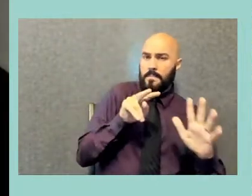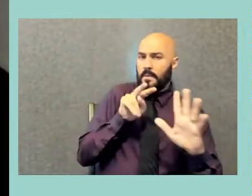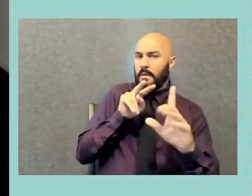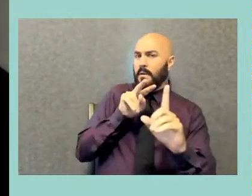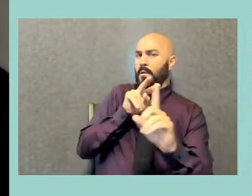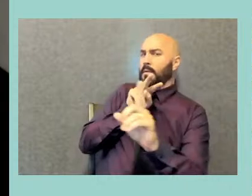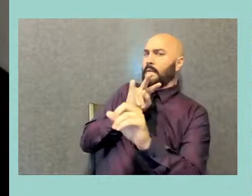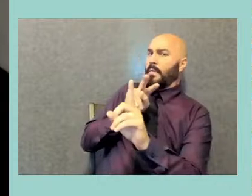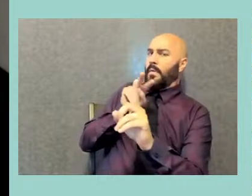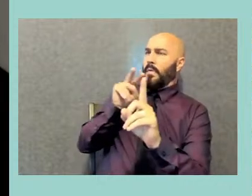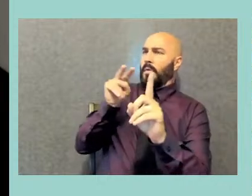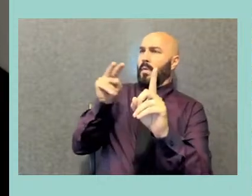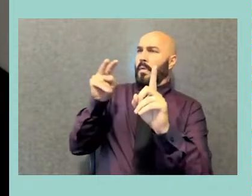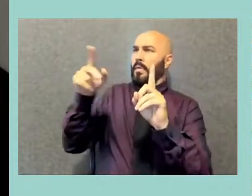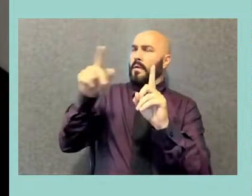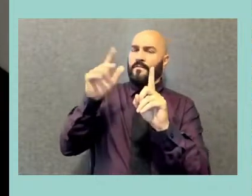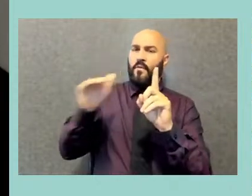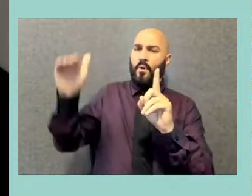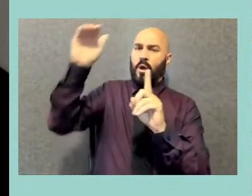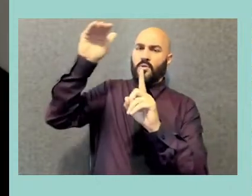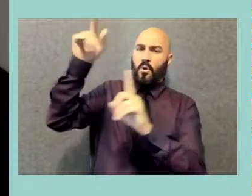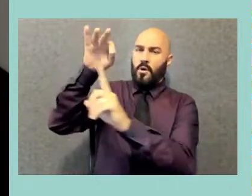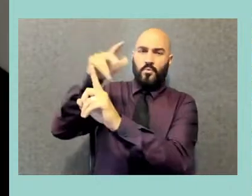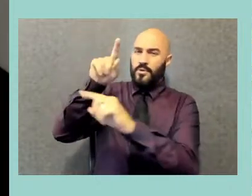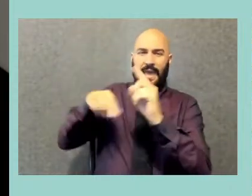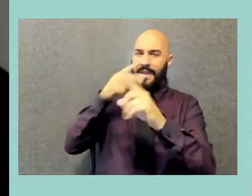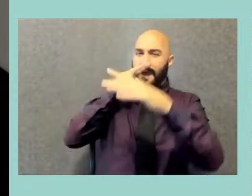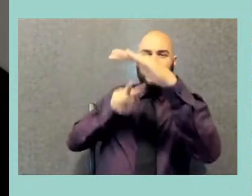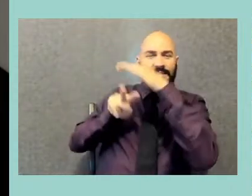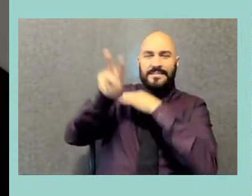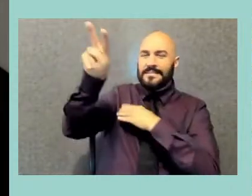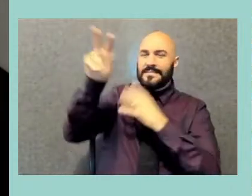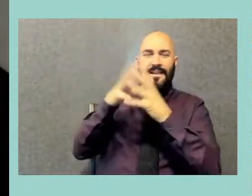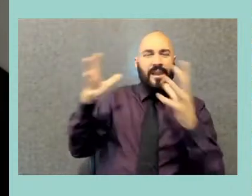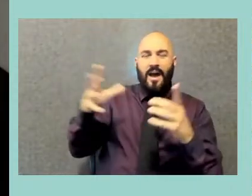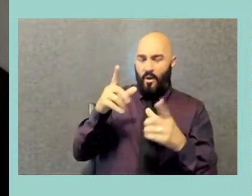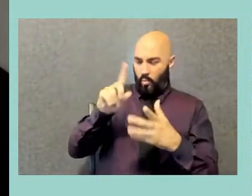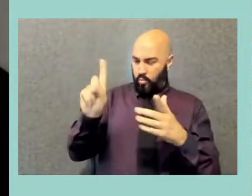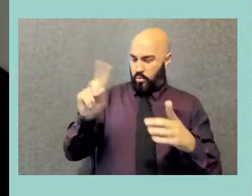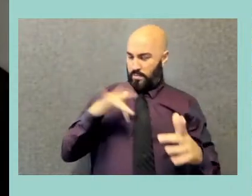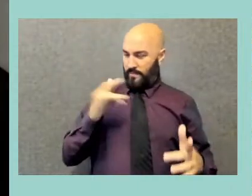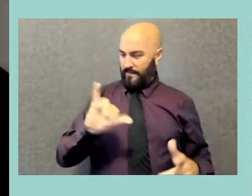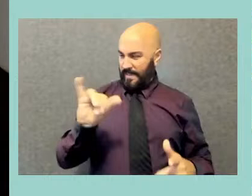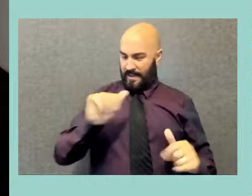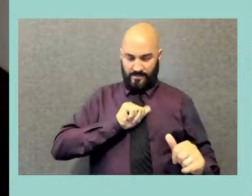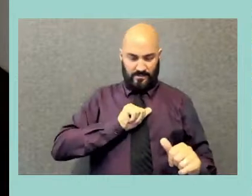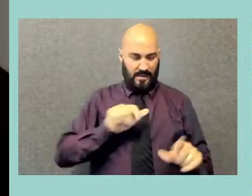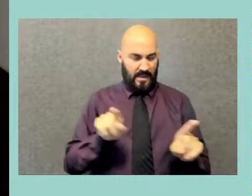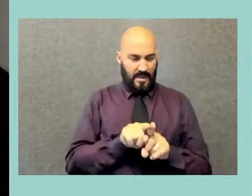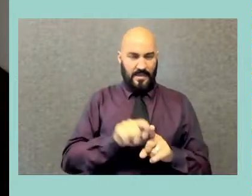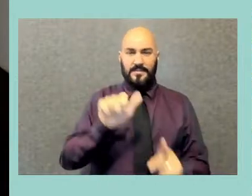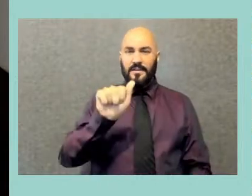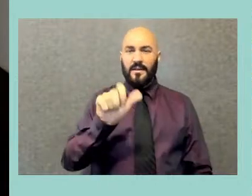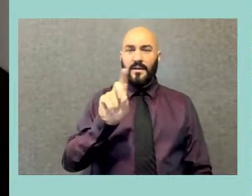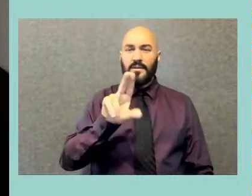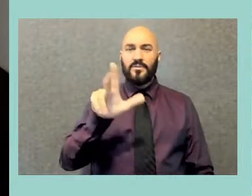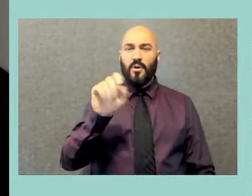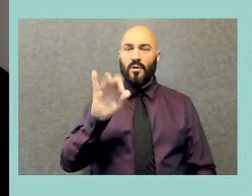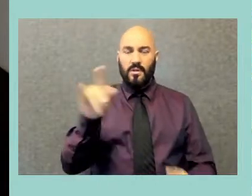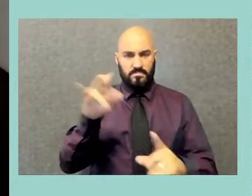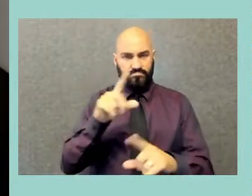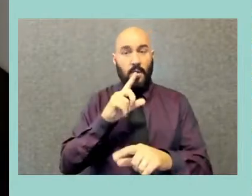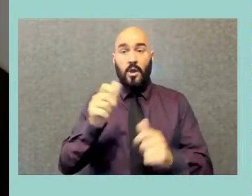side. Maybe it still is. With change comes